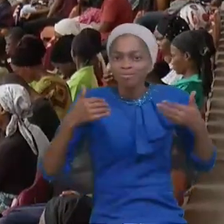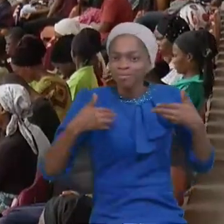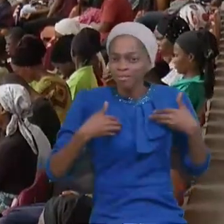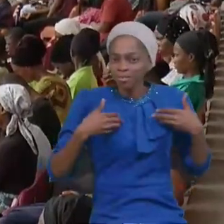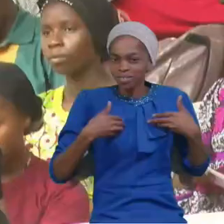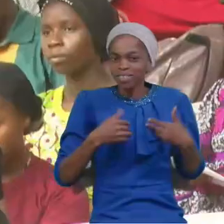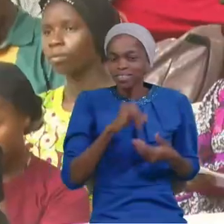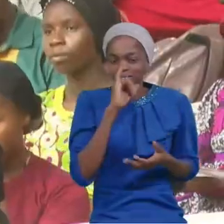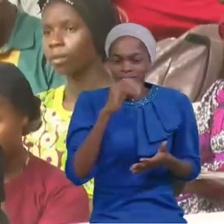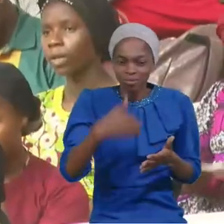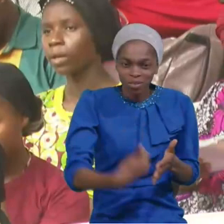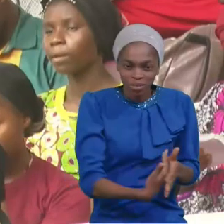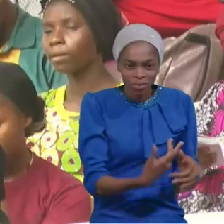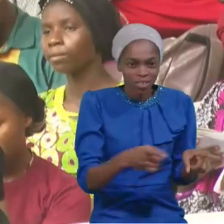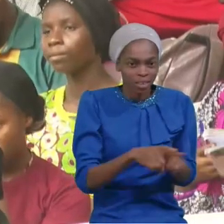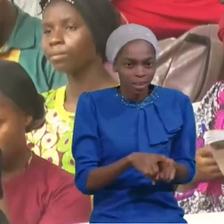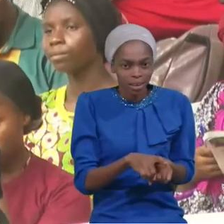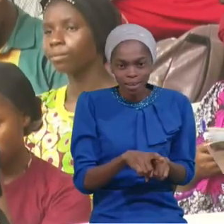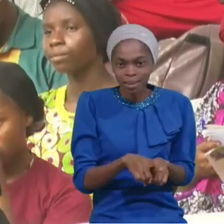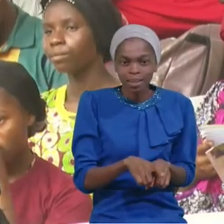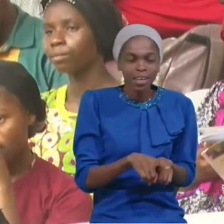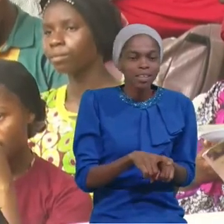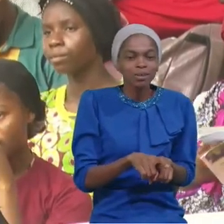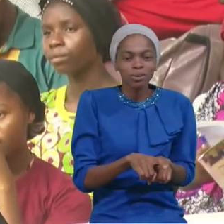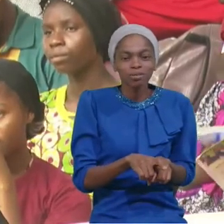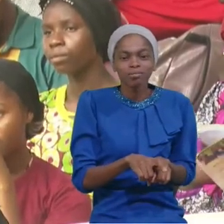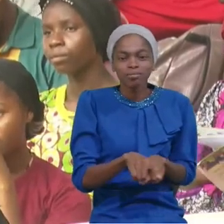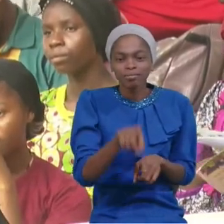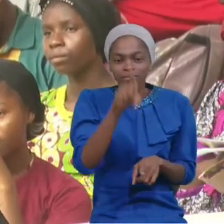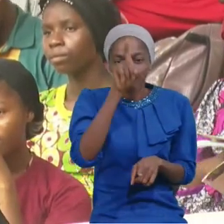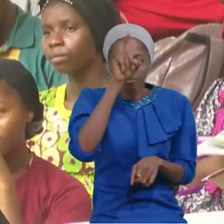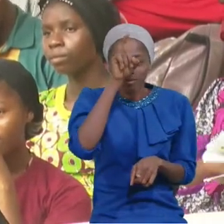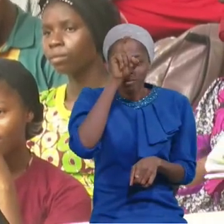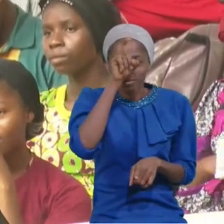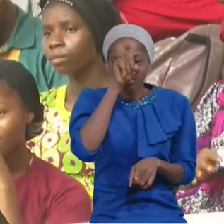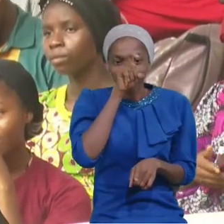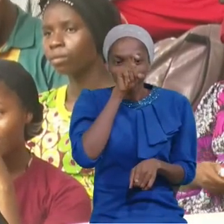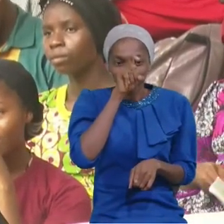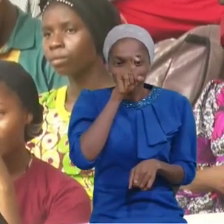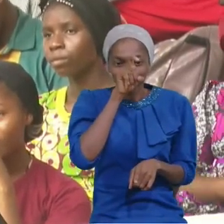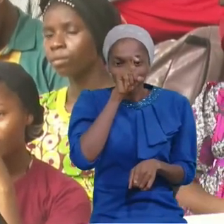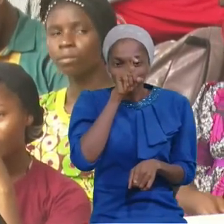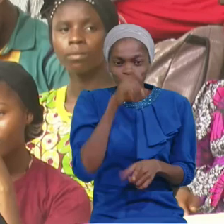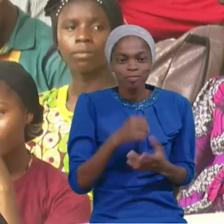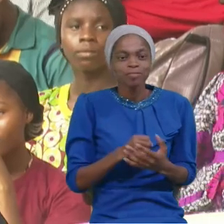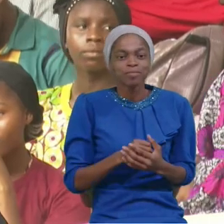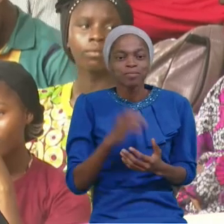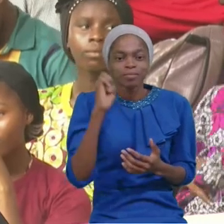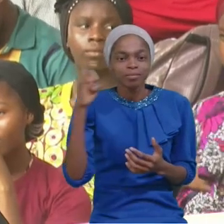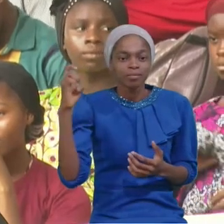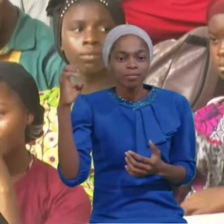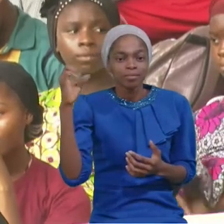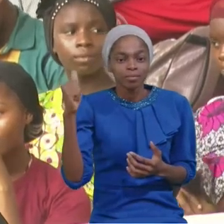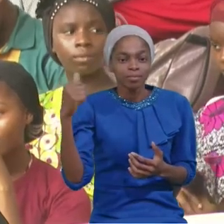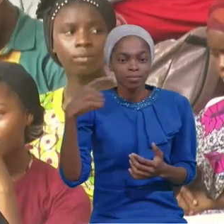the eagles. Look at the eagles. They fly. This